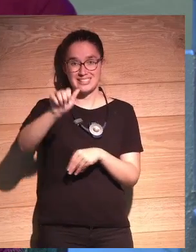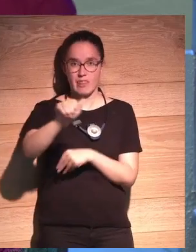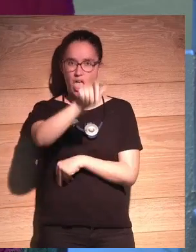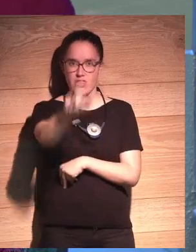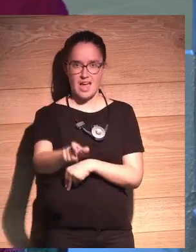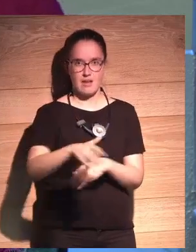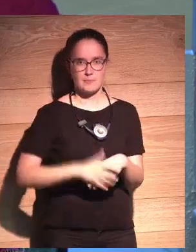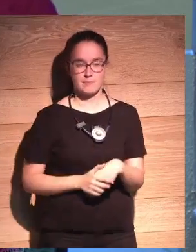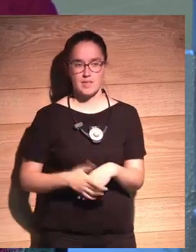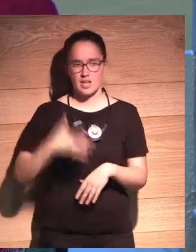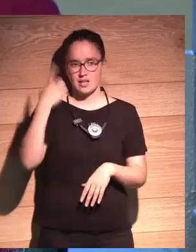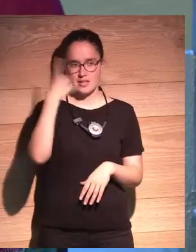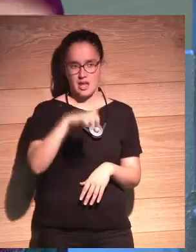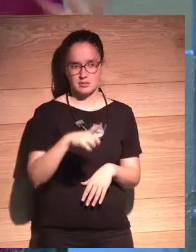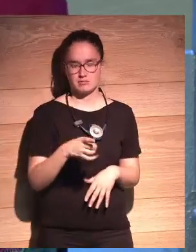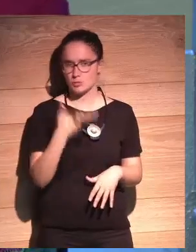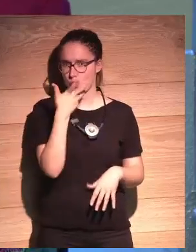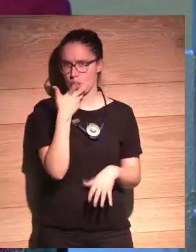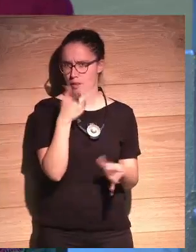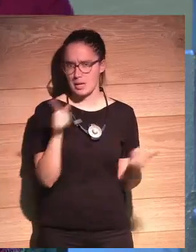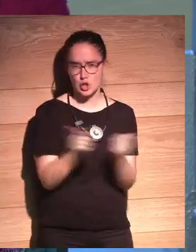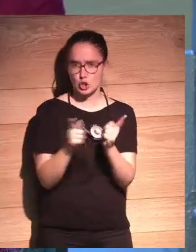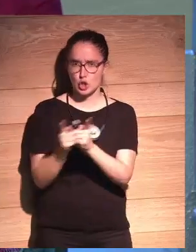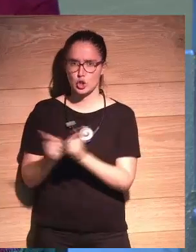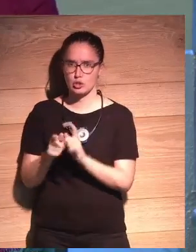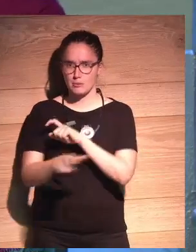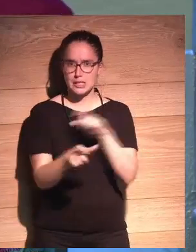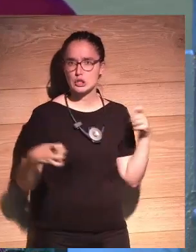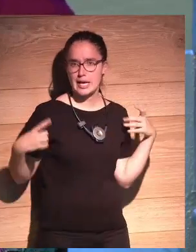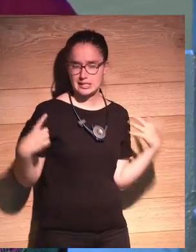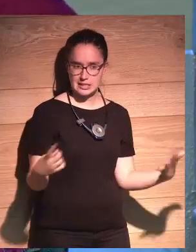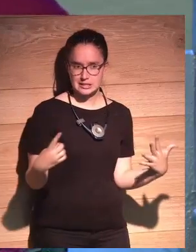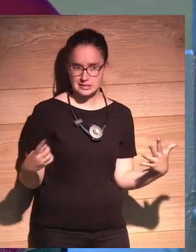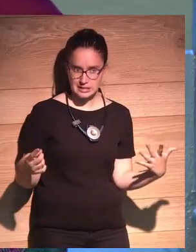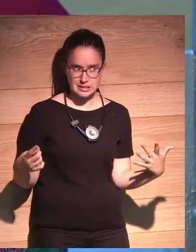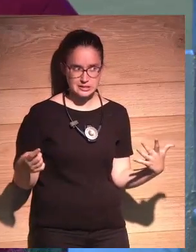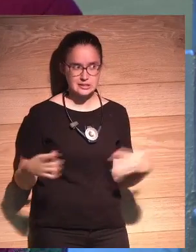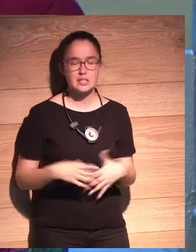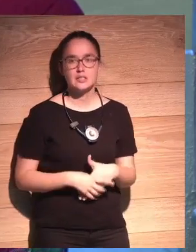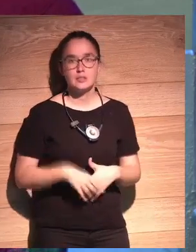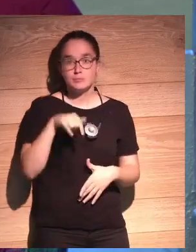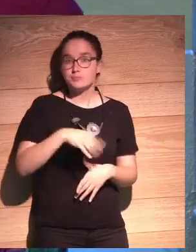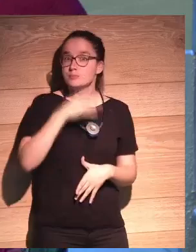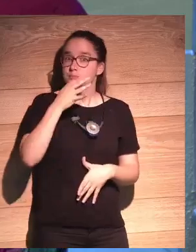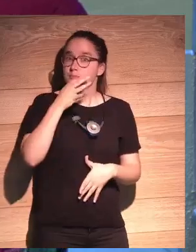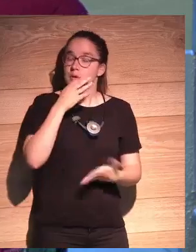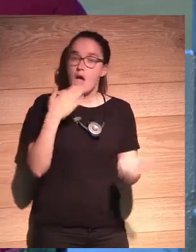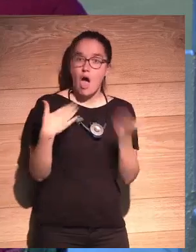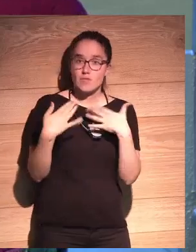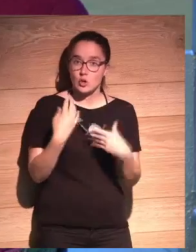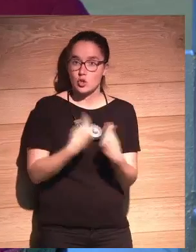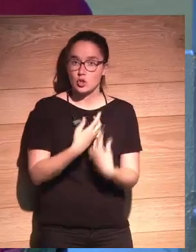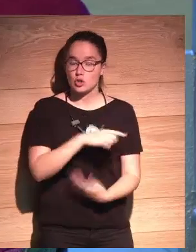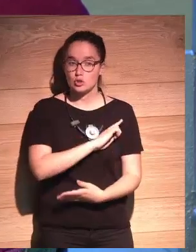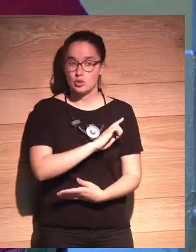and communication of cultural policies by the University LUMSA. So we know a little bit more about our